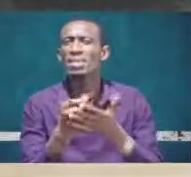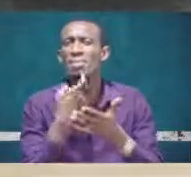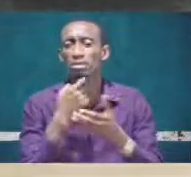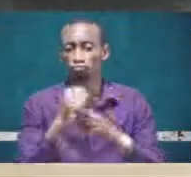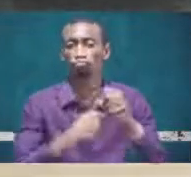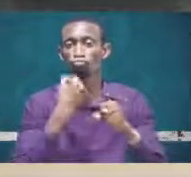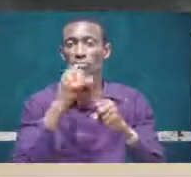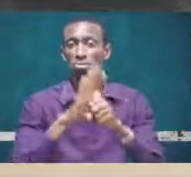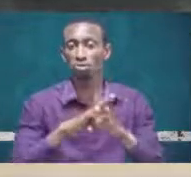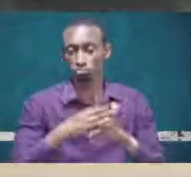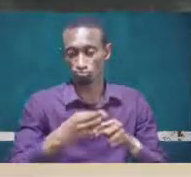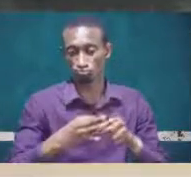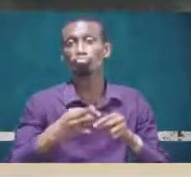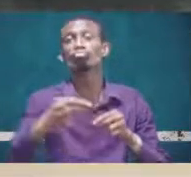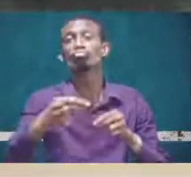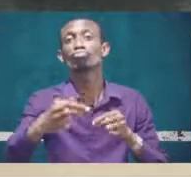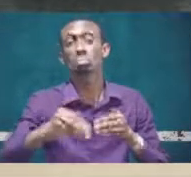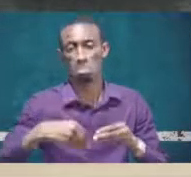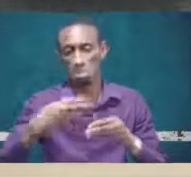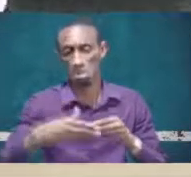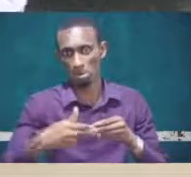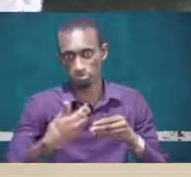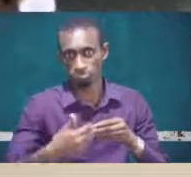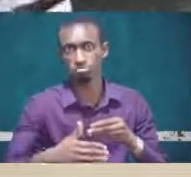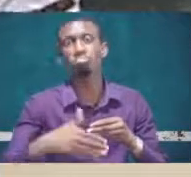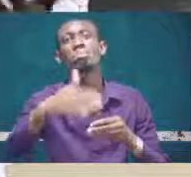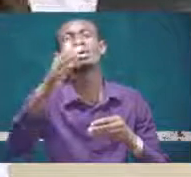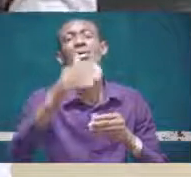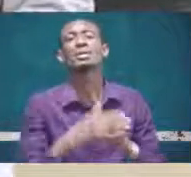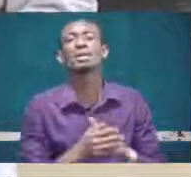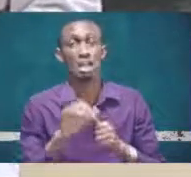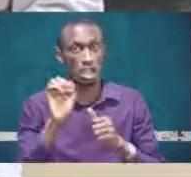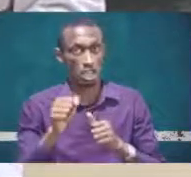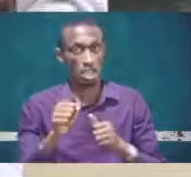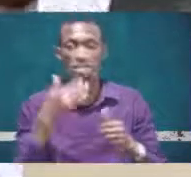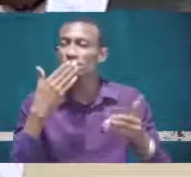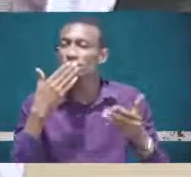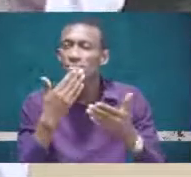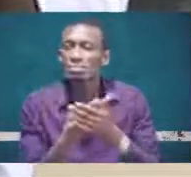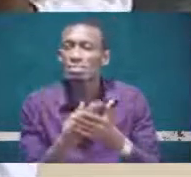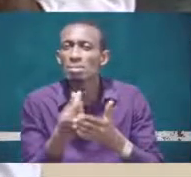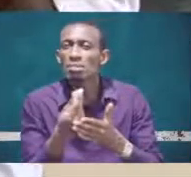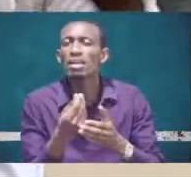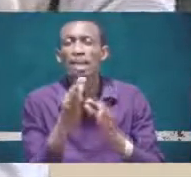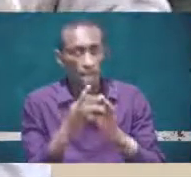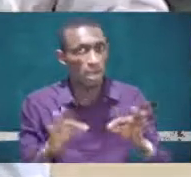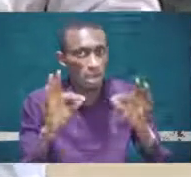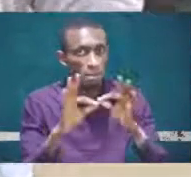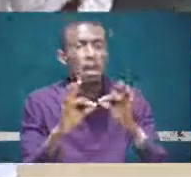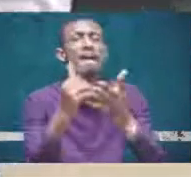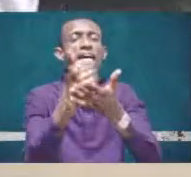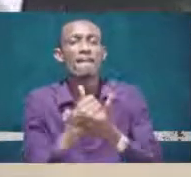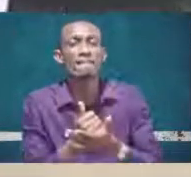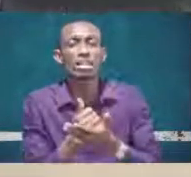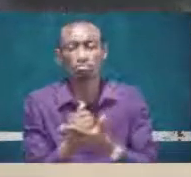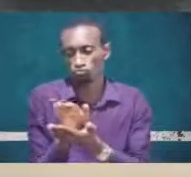to store value. Now, one of the functions of money, it acts as a store of value. Like perishable commodities can be stored in